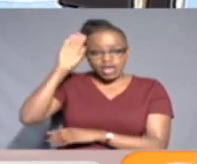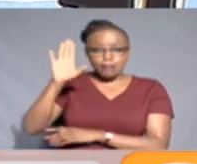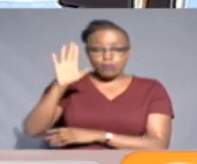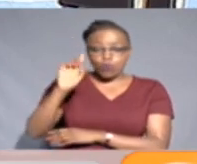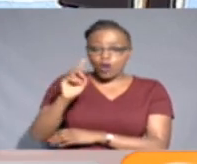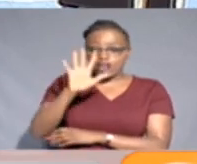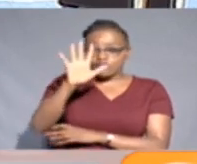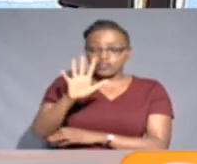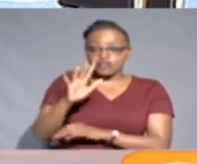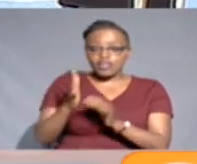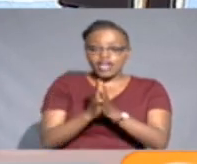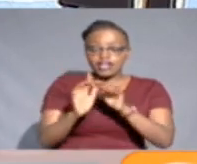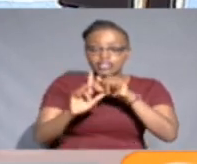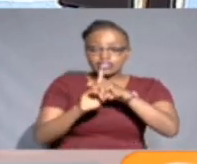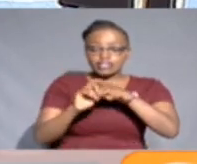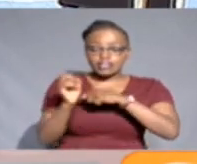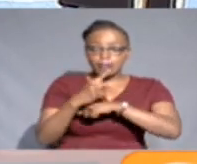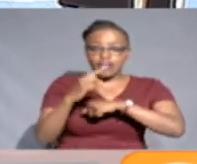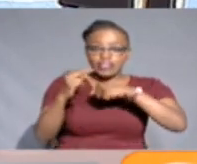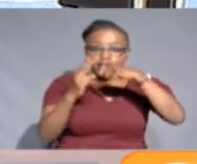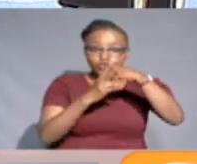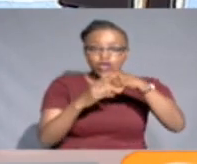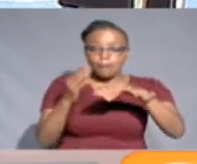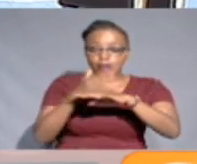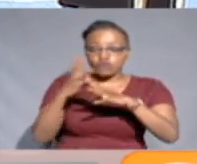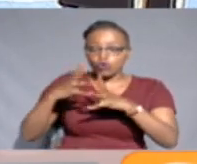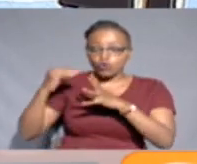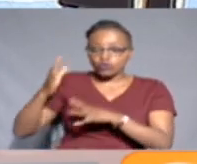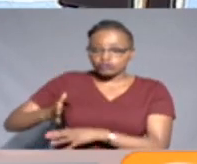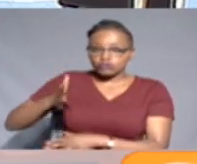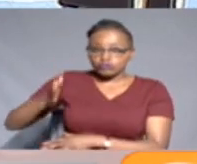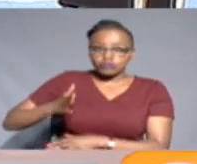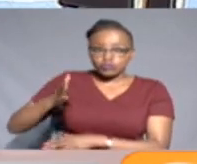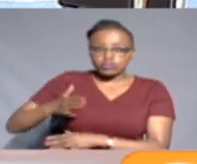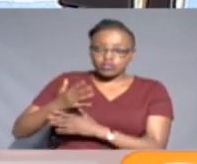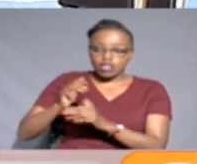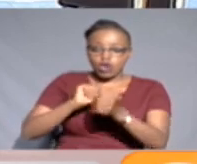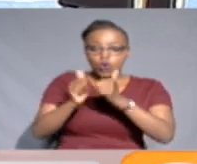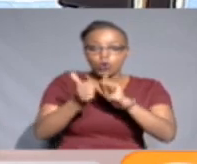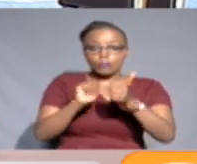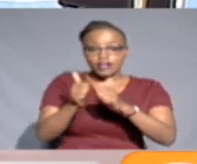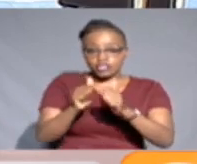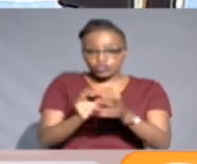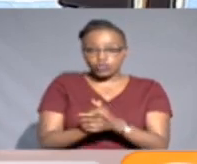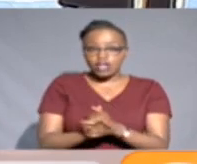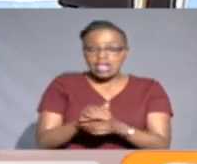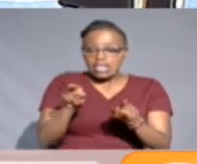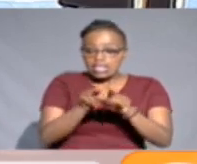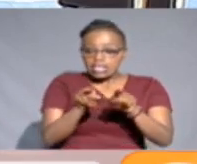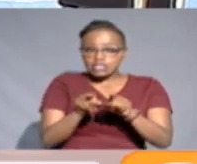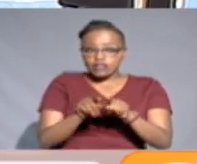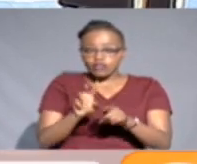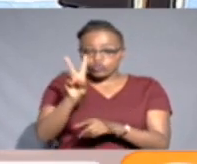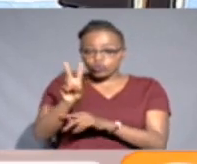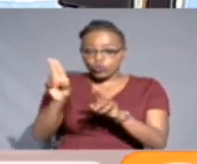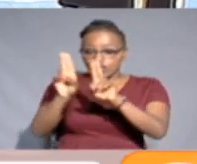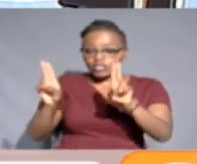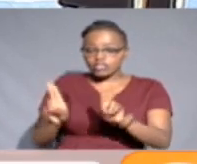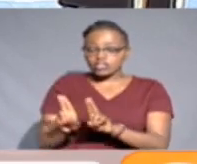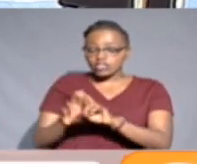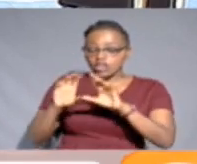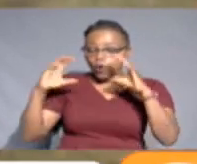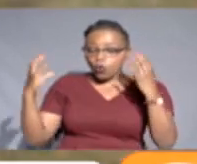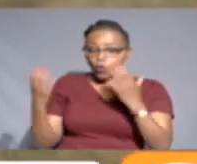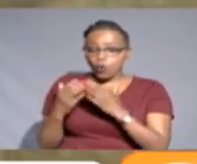on the 5th and 6th of July before heading to Naivasha for the ultimate competition. The event will also see two international World